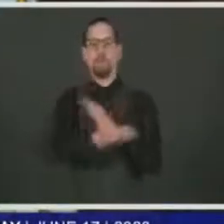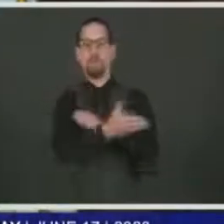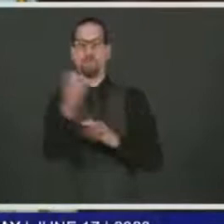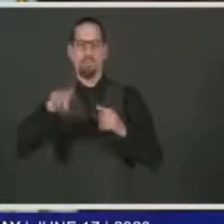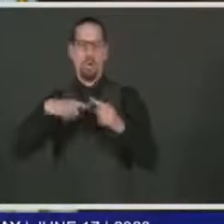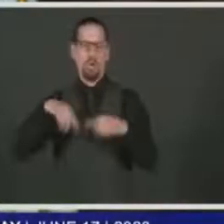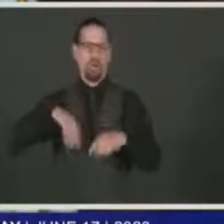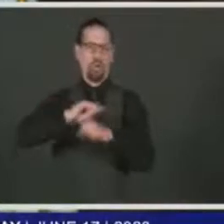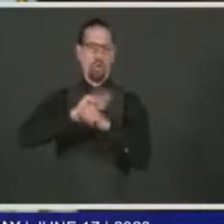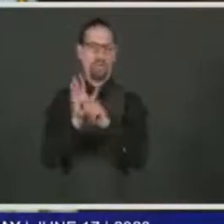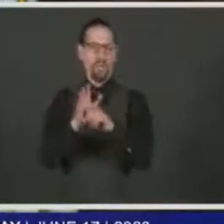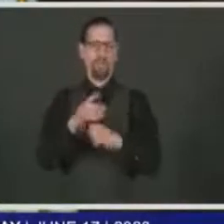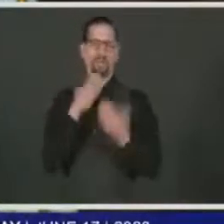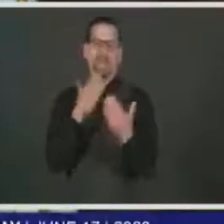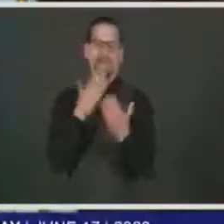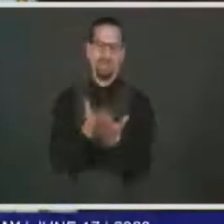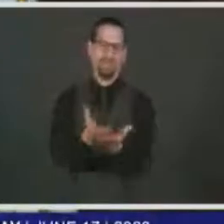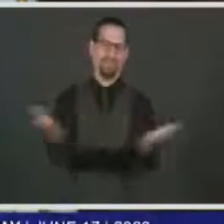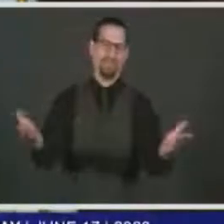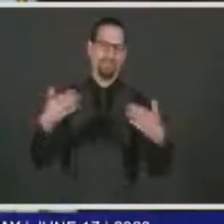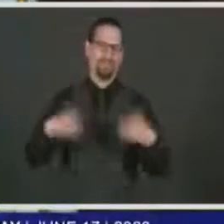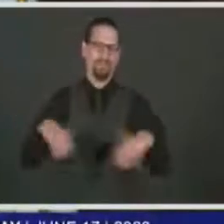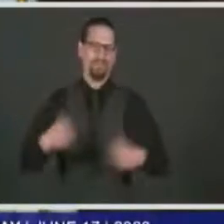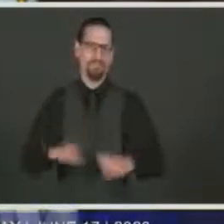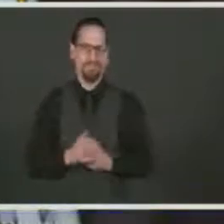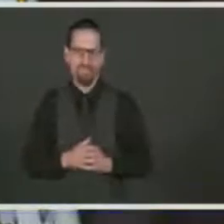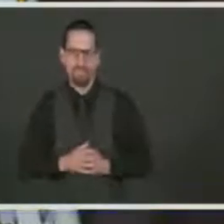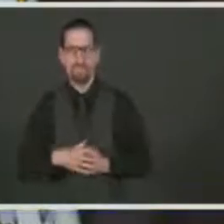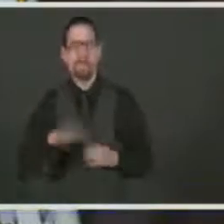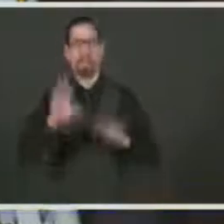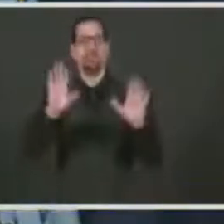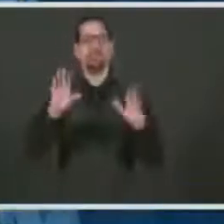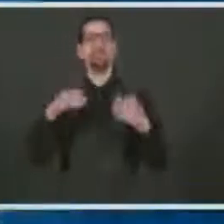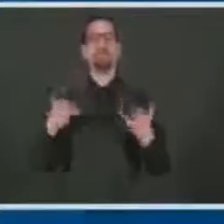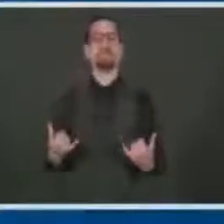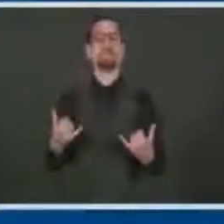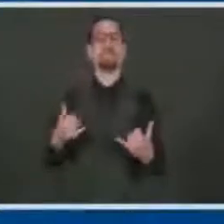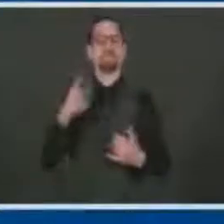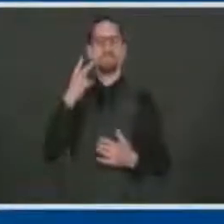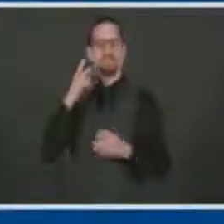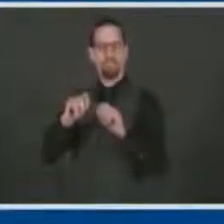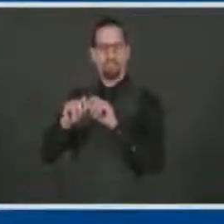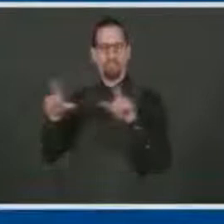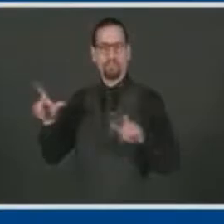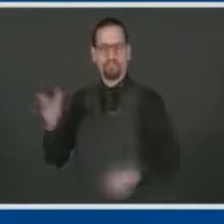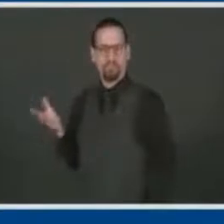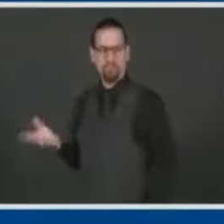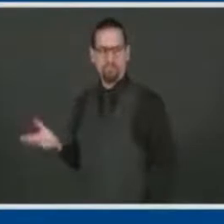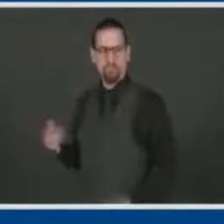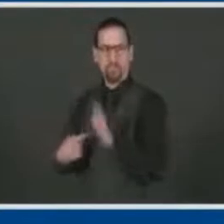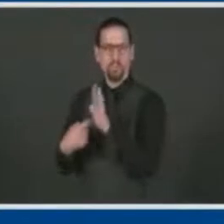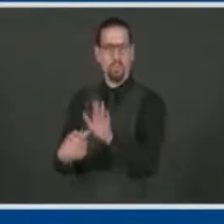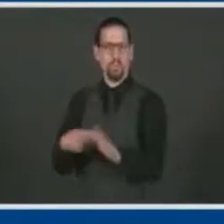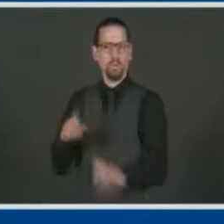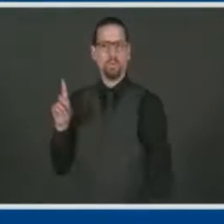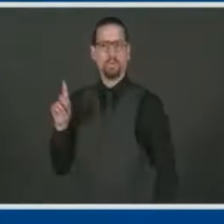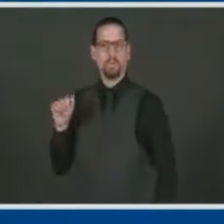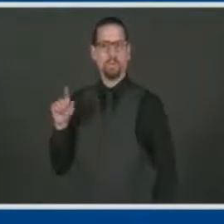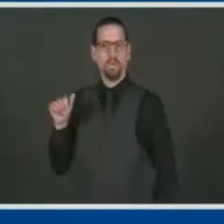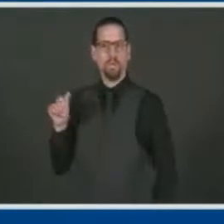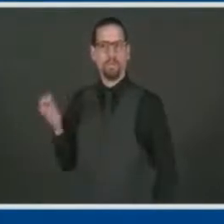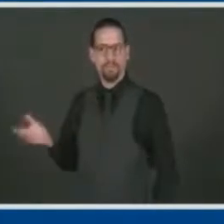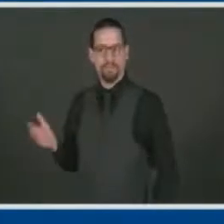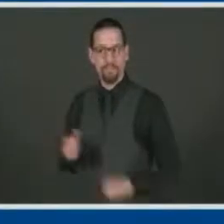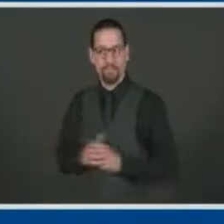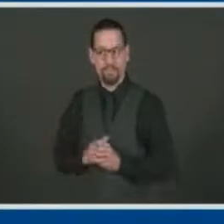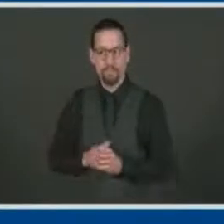We will begin, as we always do, with a quick picture of the data, and I'd ask you to please put that up on the screen. As you can see, it's